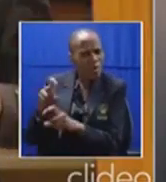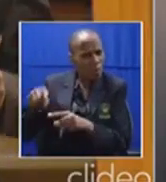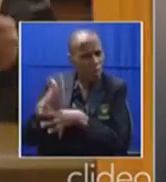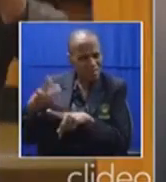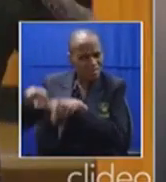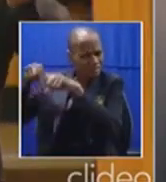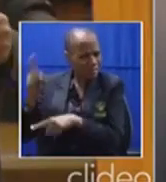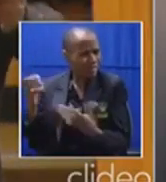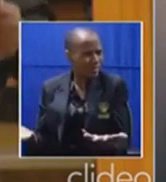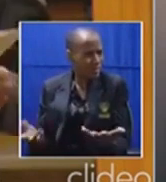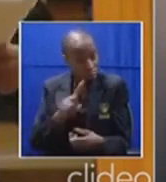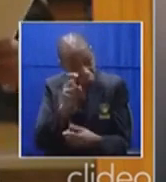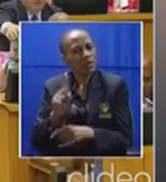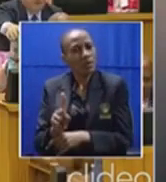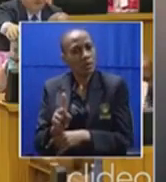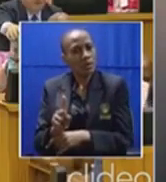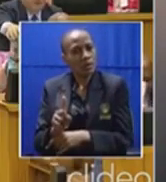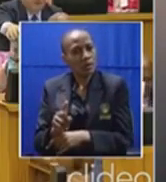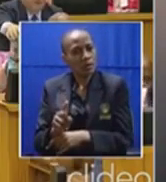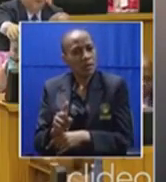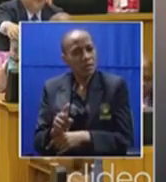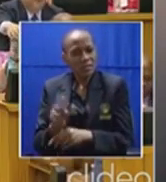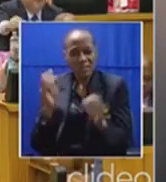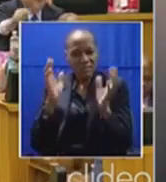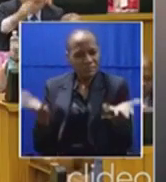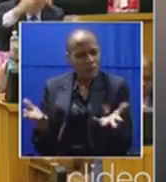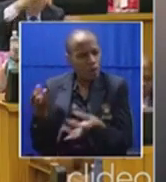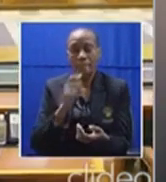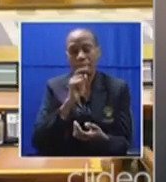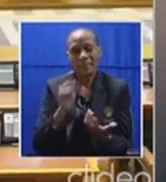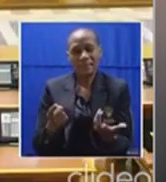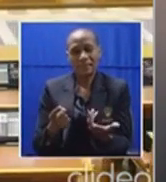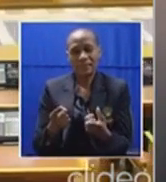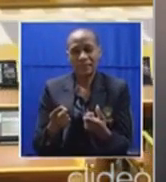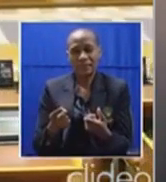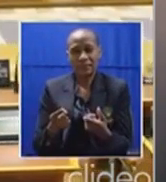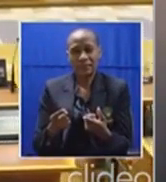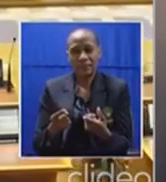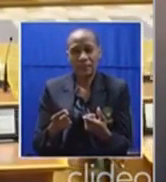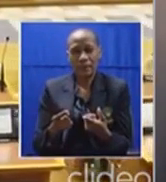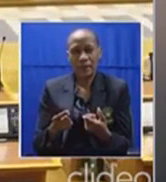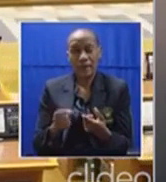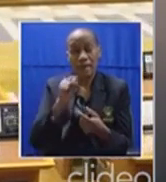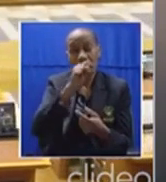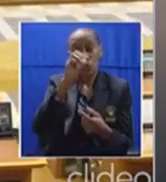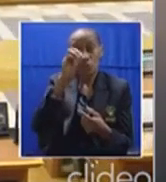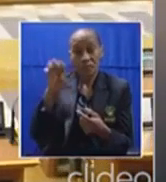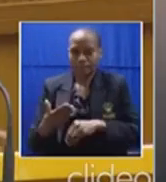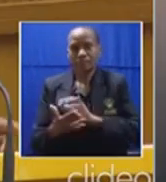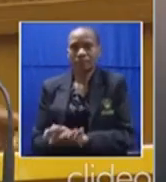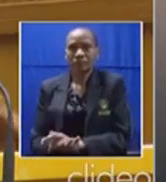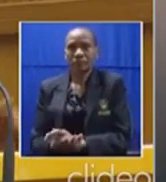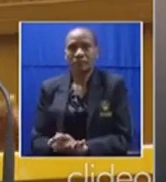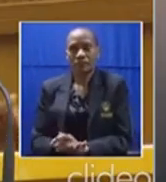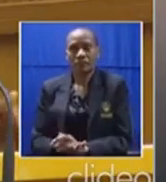we realize that actually we are not dealing with a messiah here. We are dealing with a typical politician